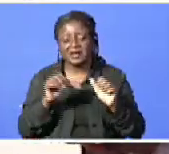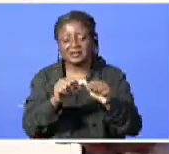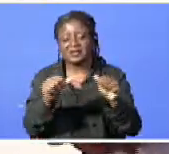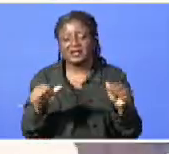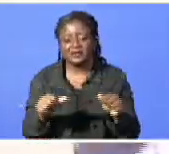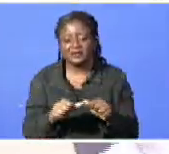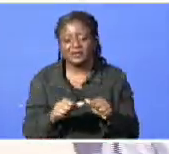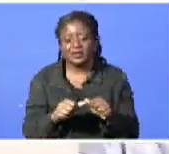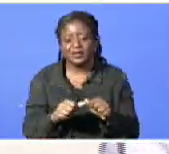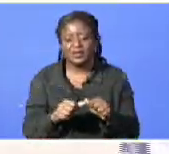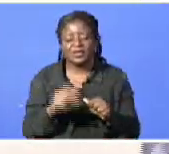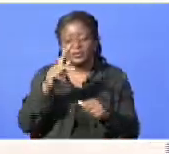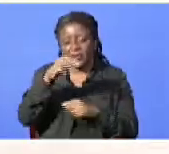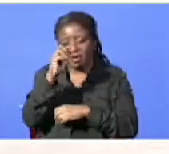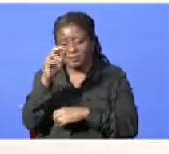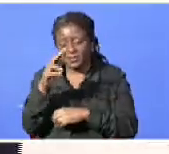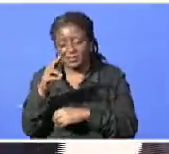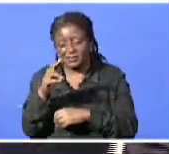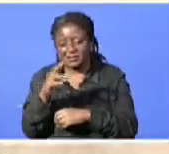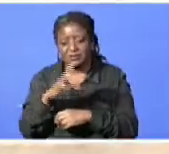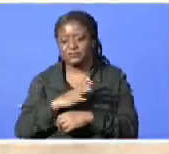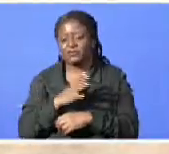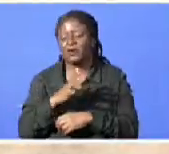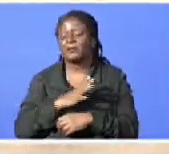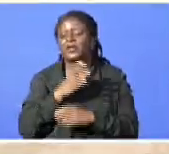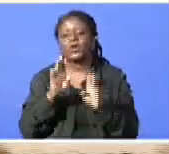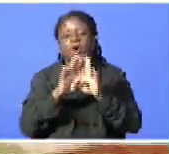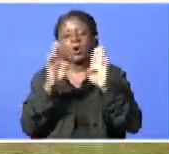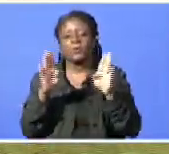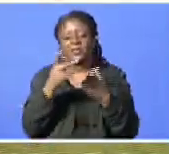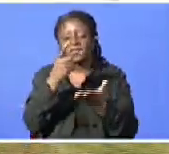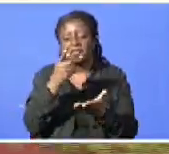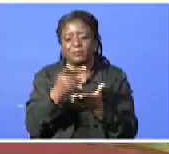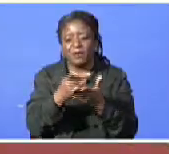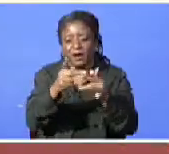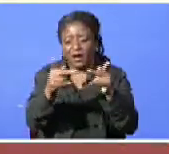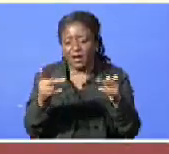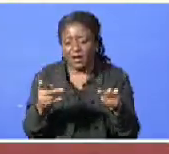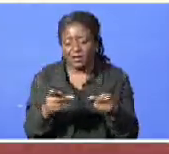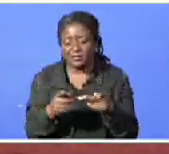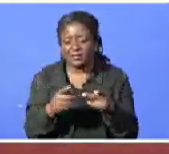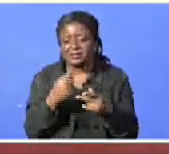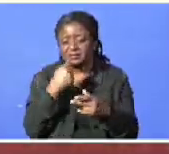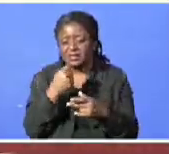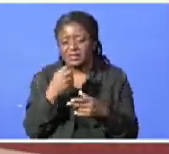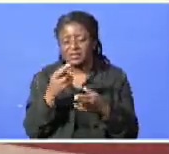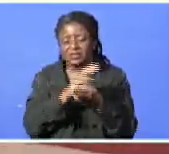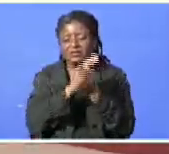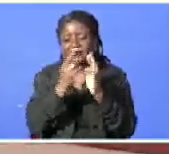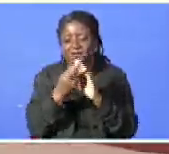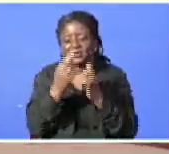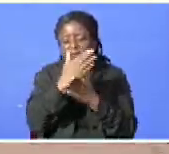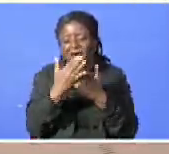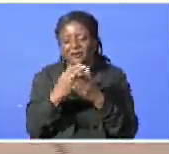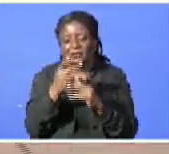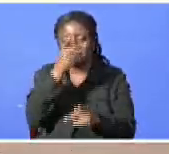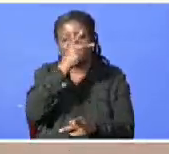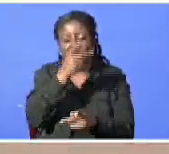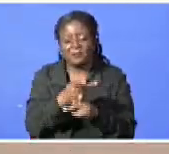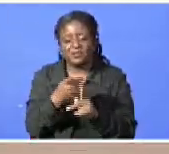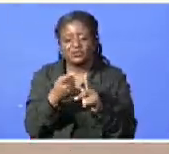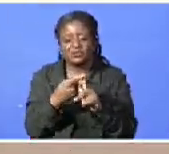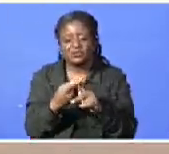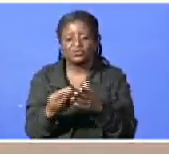officially opened the park, noting that the renovations, which are phase one of the project, is part of a promise to rejuvenate the inner city. He